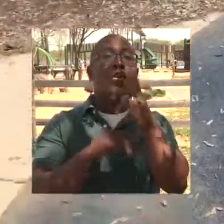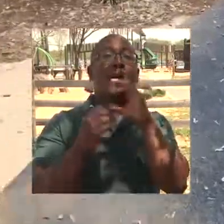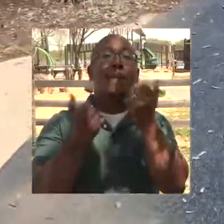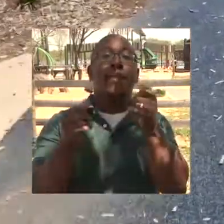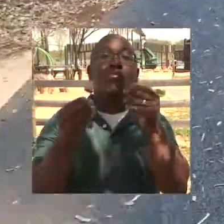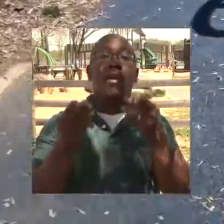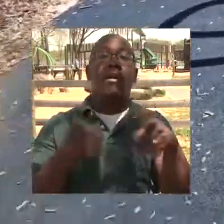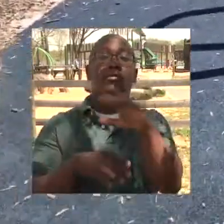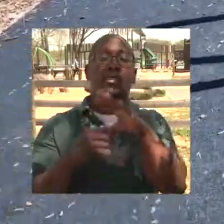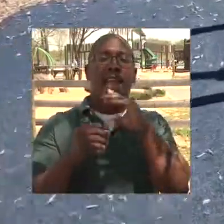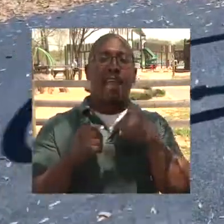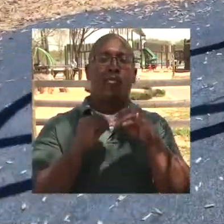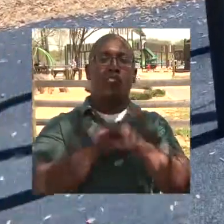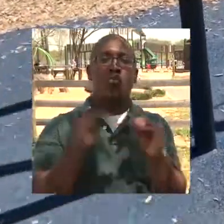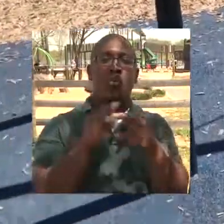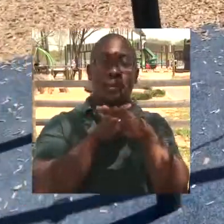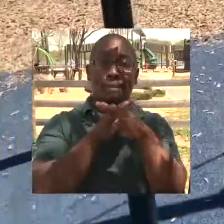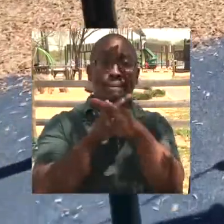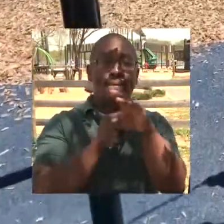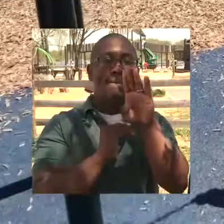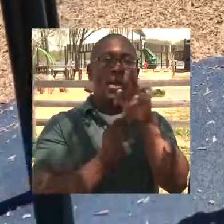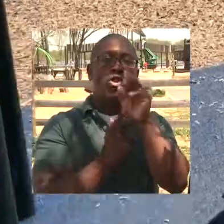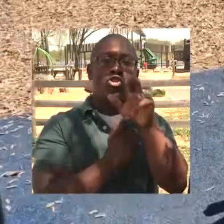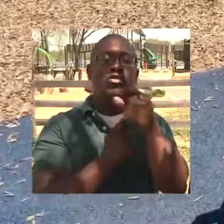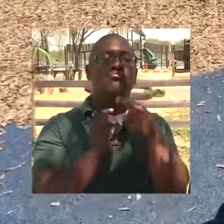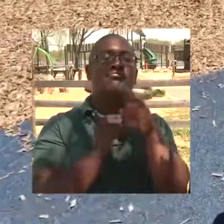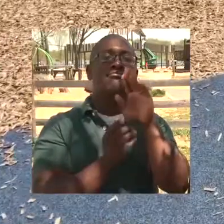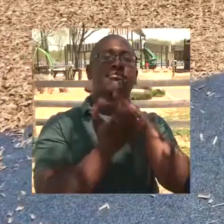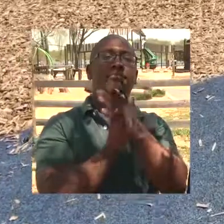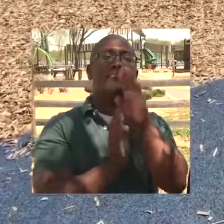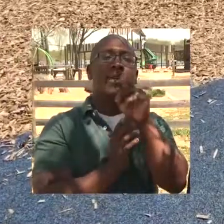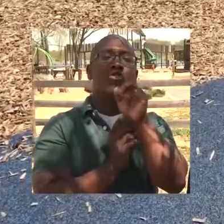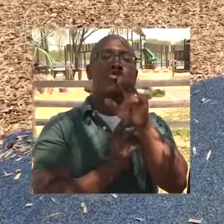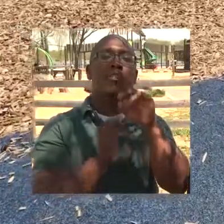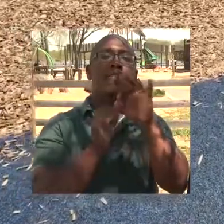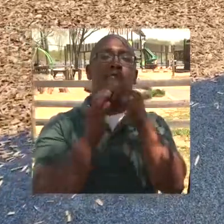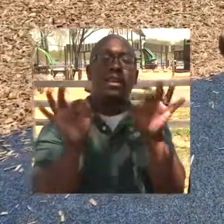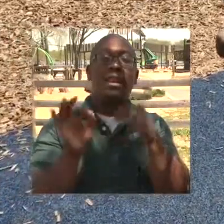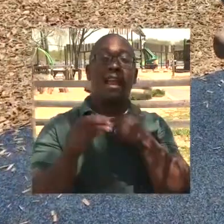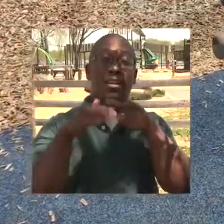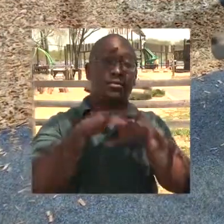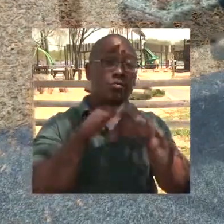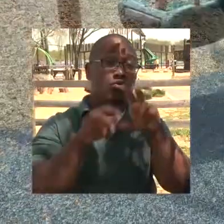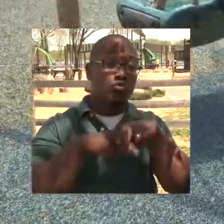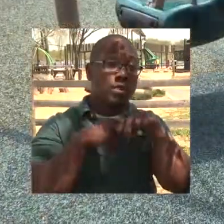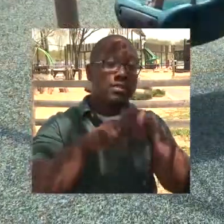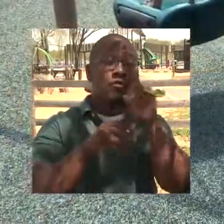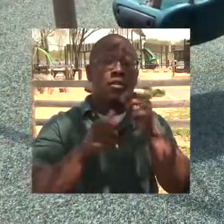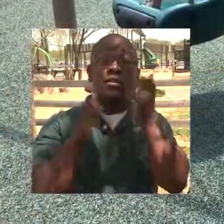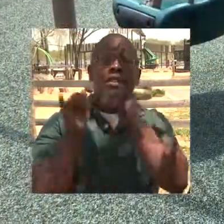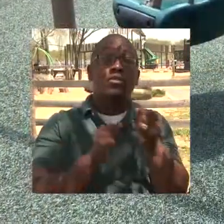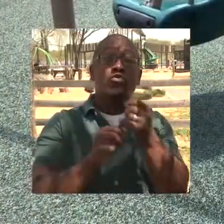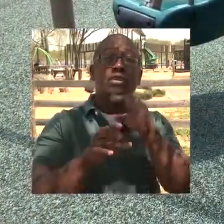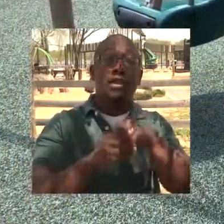our community. We also have special swings for individuals in wheelchairs or that have